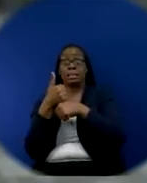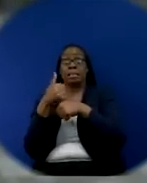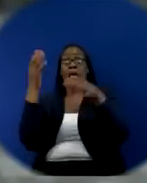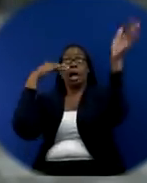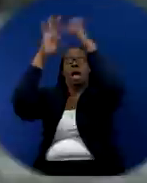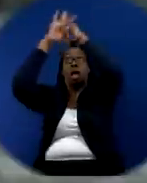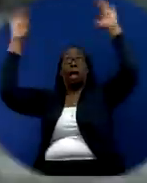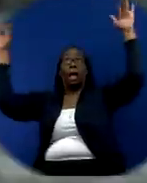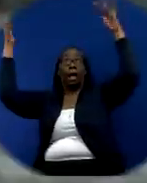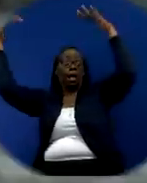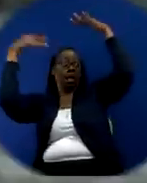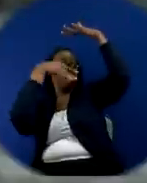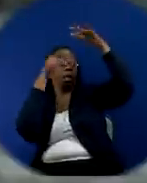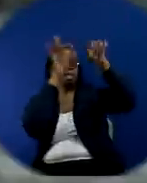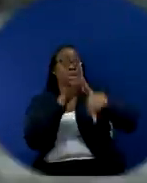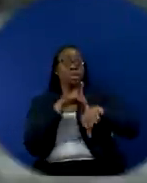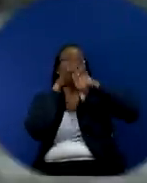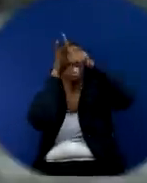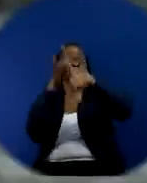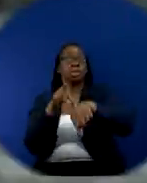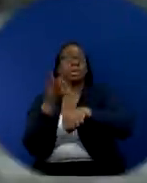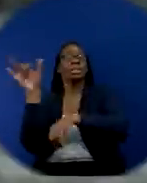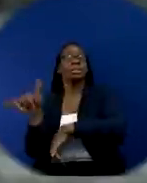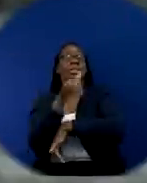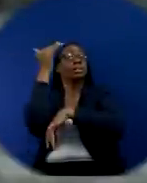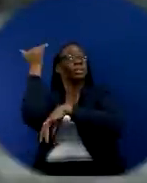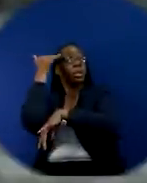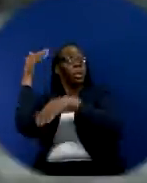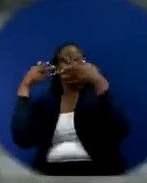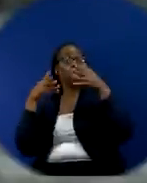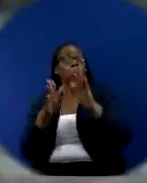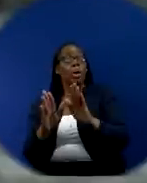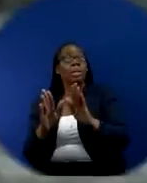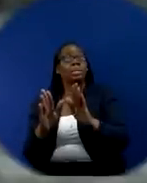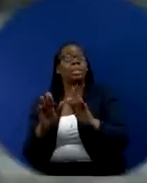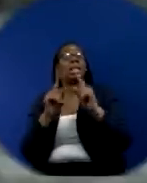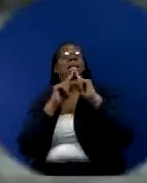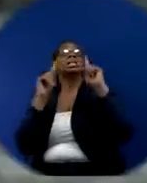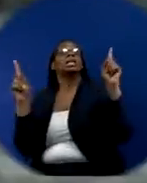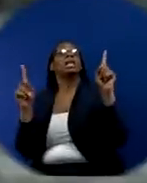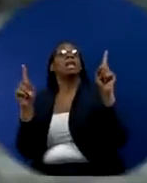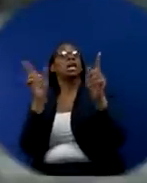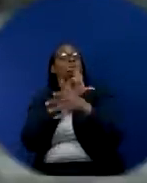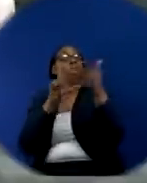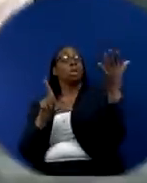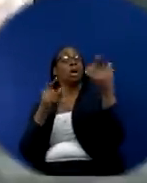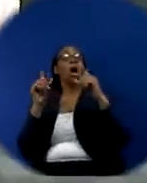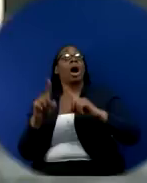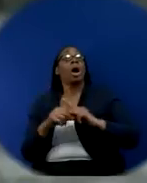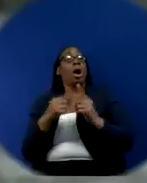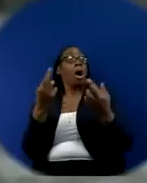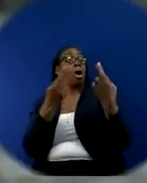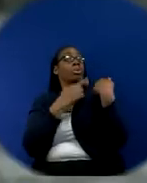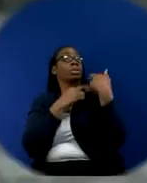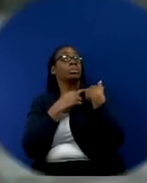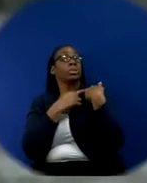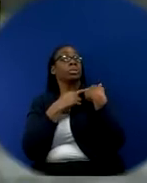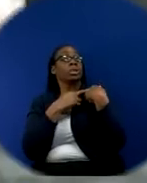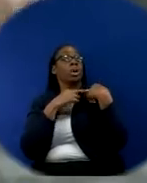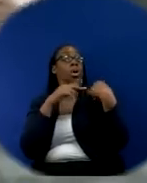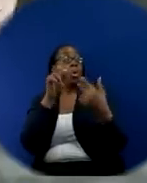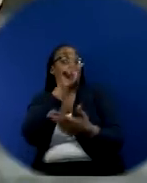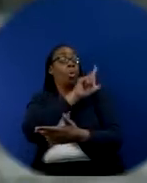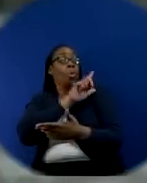is above the earth, so are my thoughts and my ways above yours, declares the Lord. And our responsibility when we come into the kingdom of